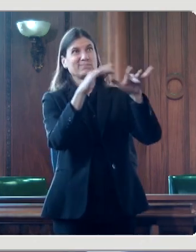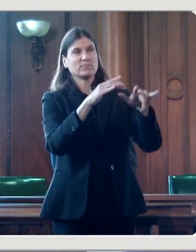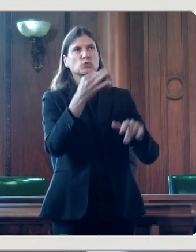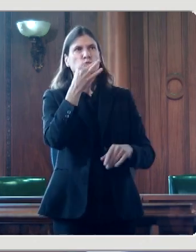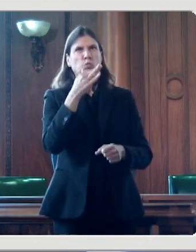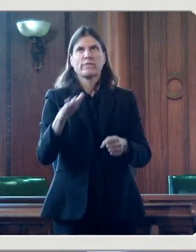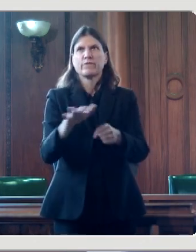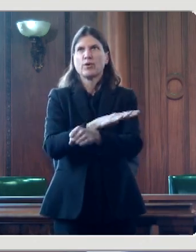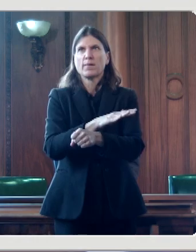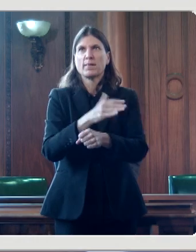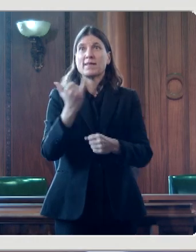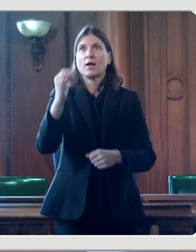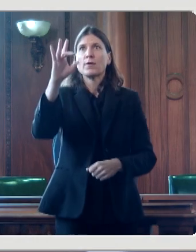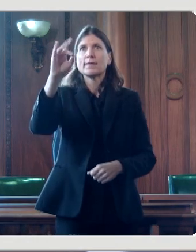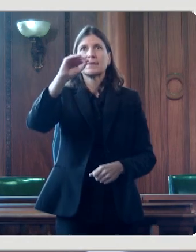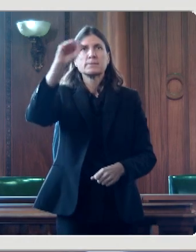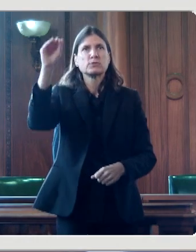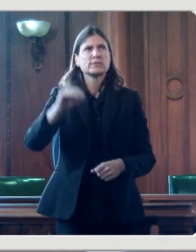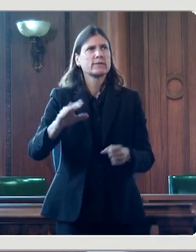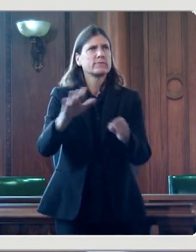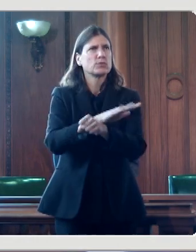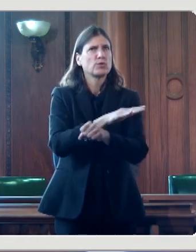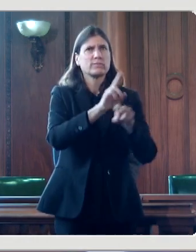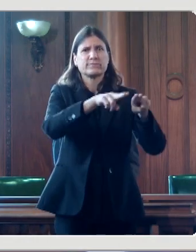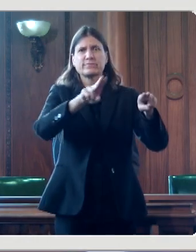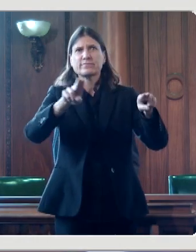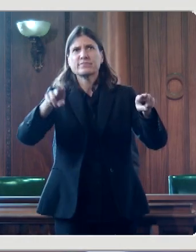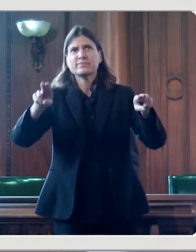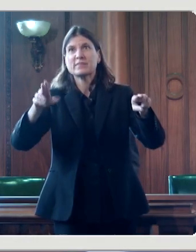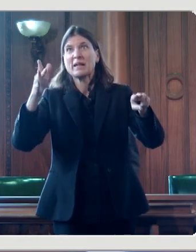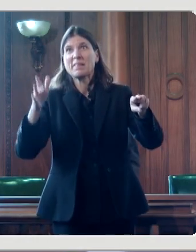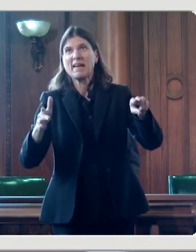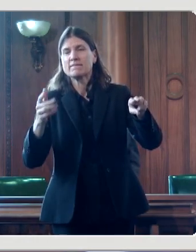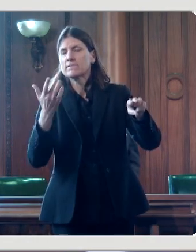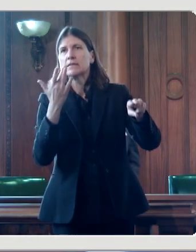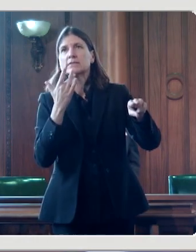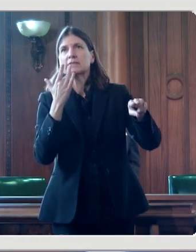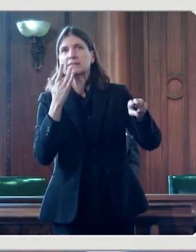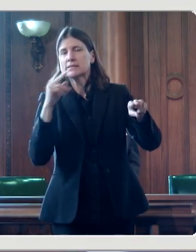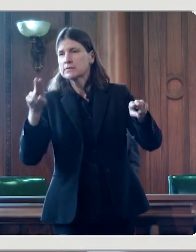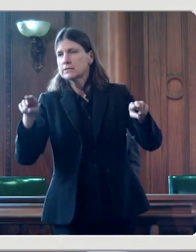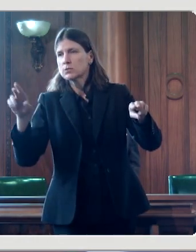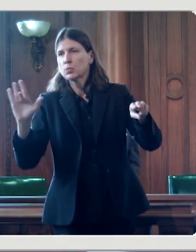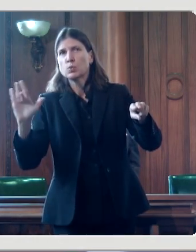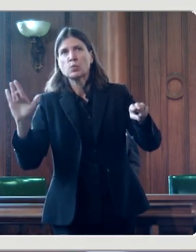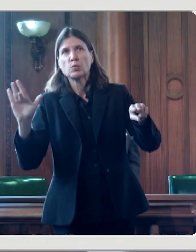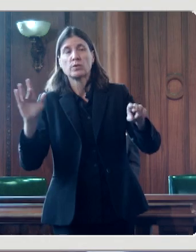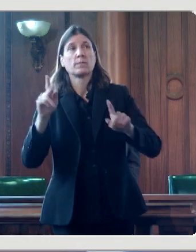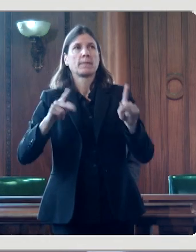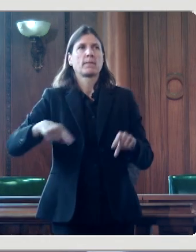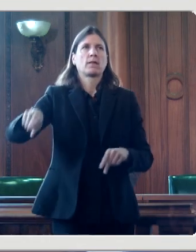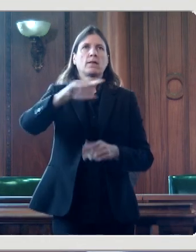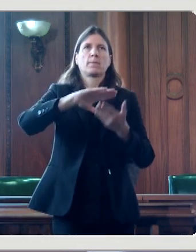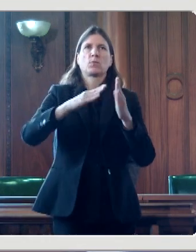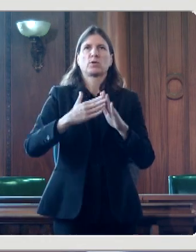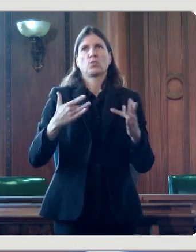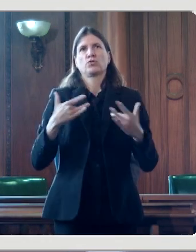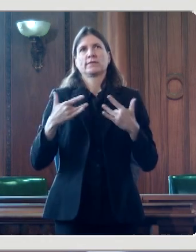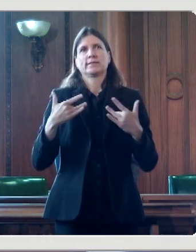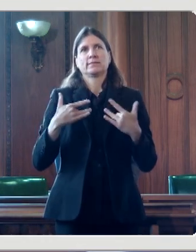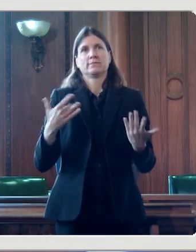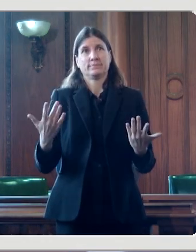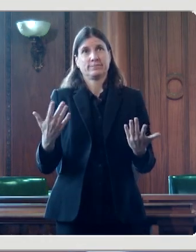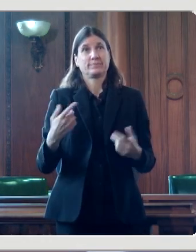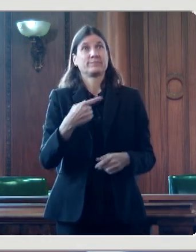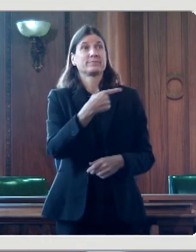and everybody's kind of worried about that. Bay State Health has been back up in its numbers as well. We had gotten as low as